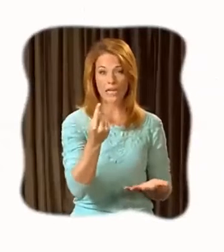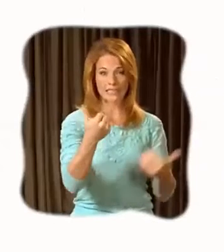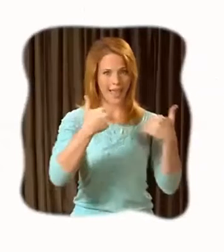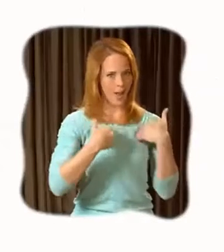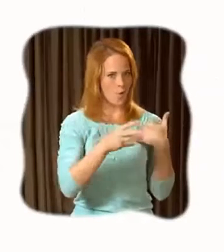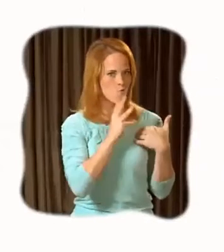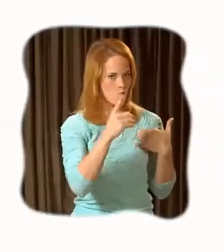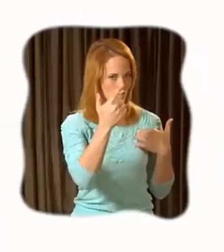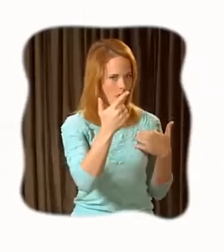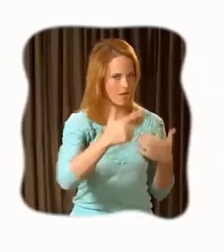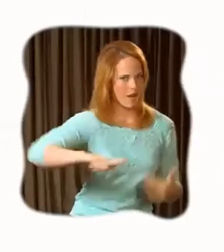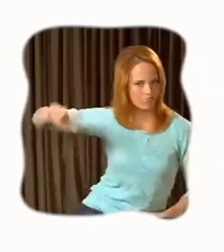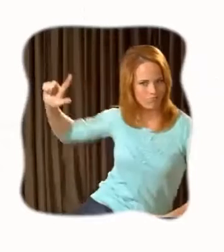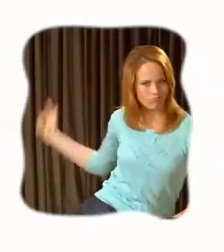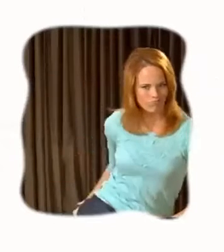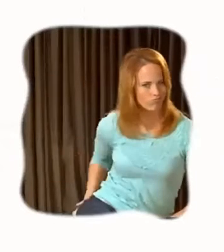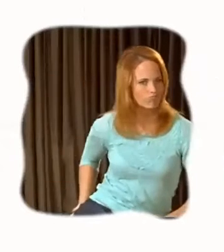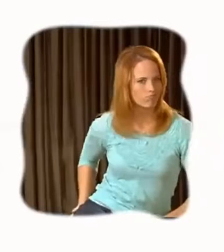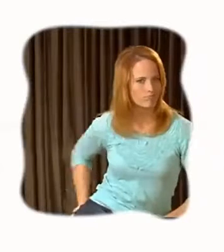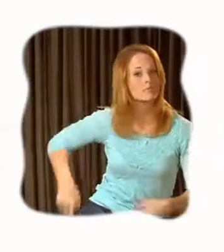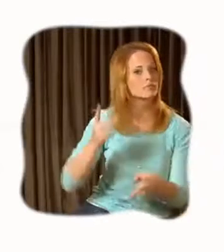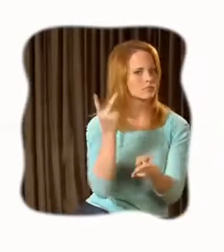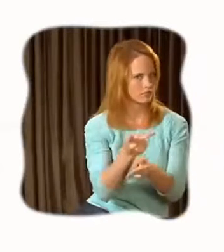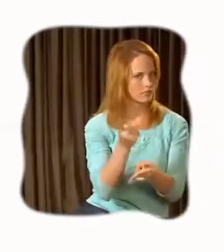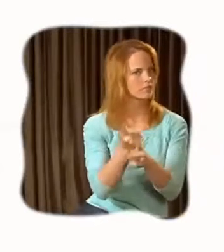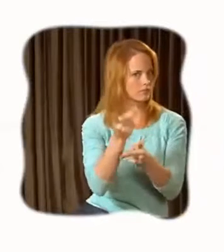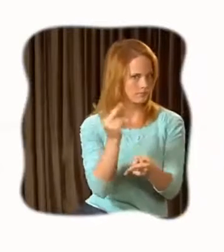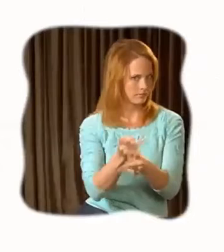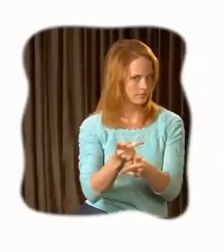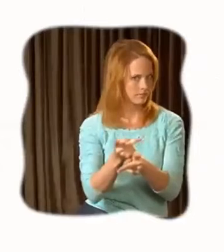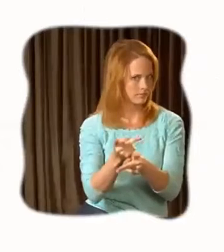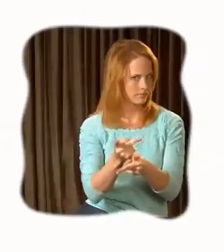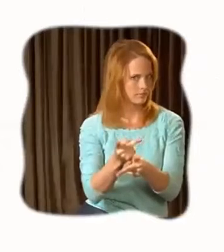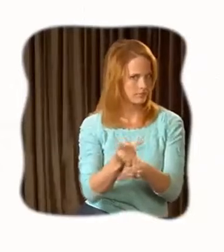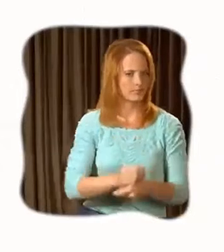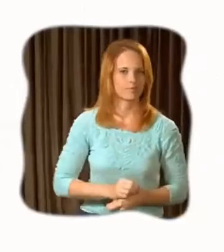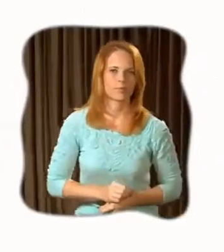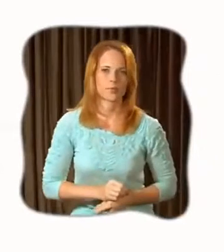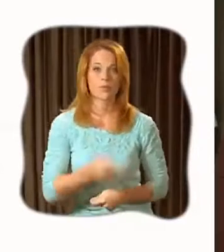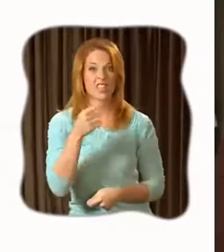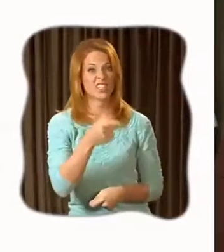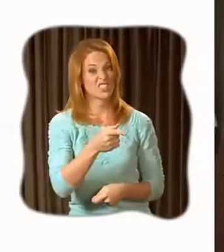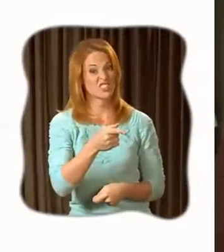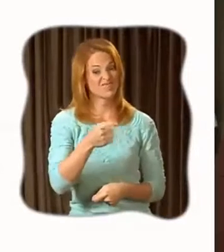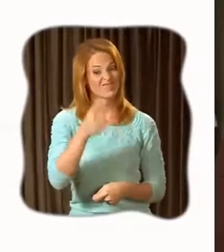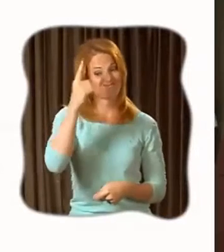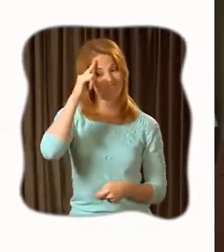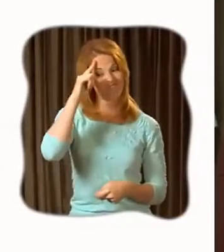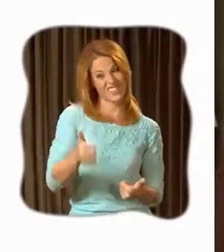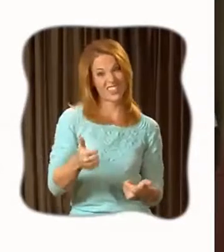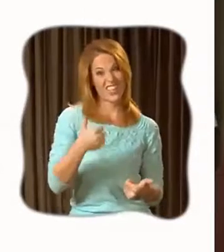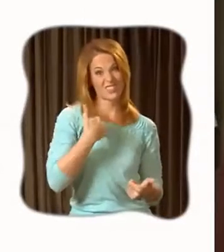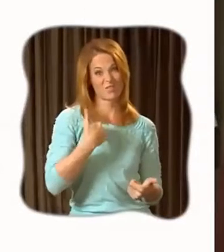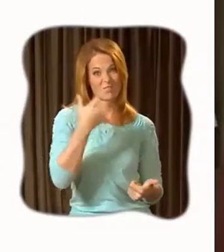a loaded squirt gun in her back pocket, just in case. She definitely has a mind of her